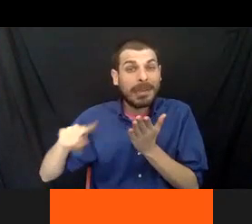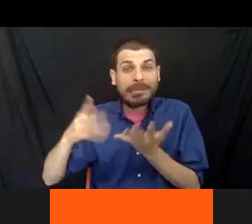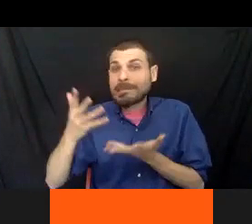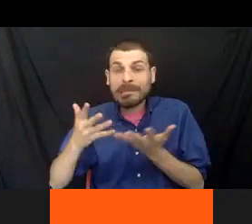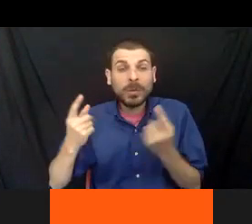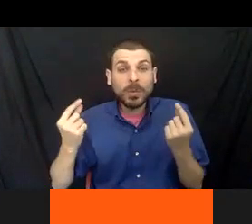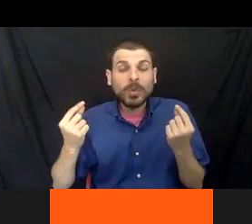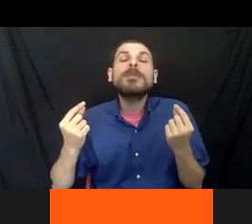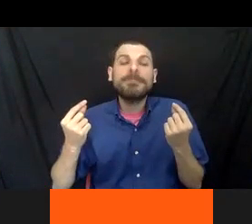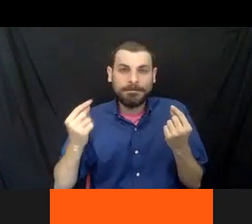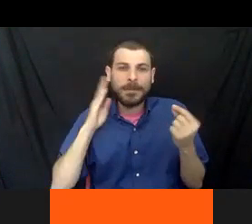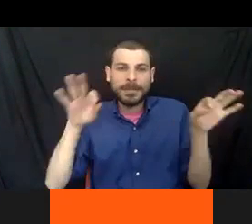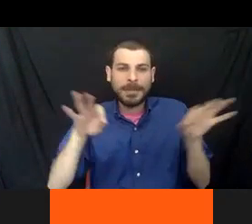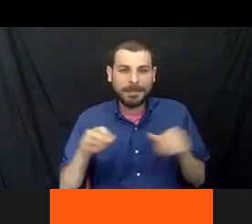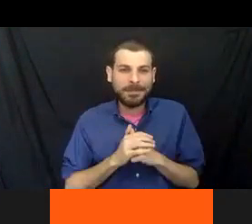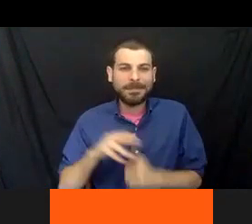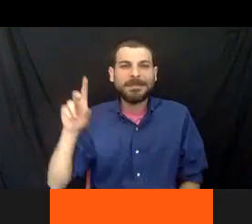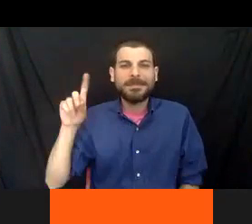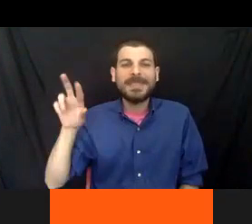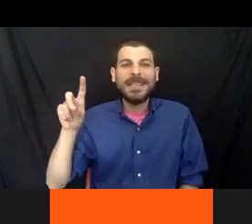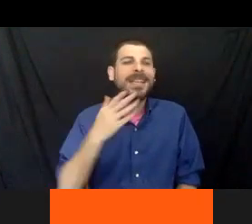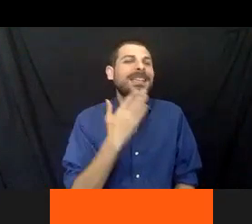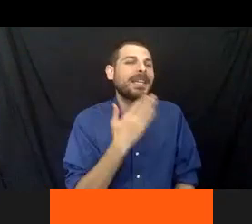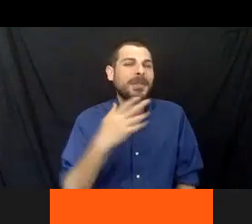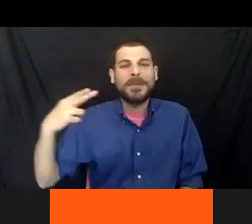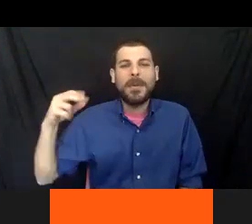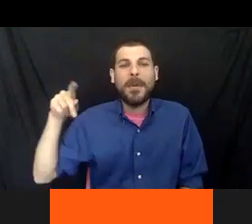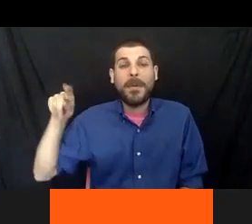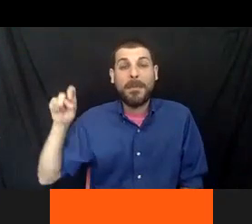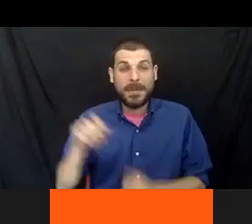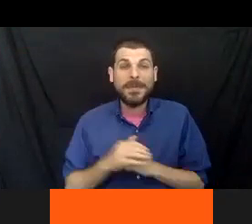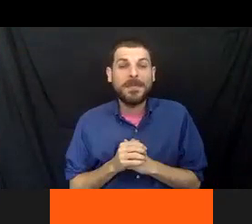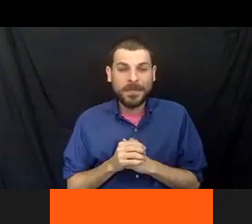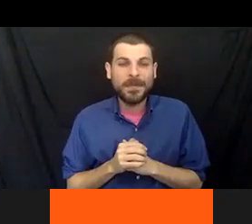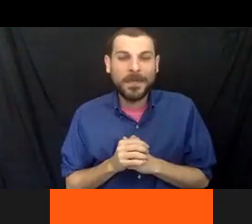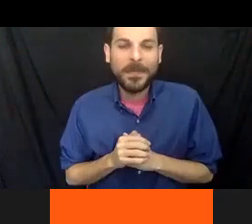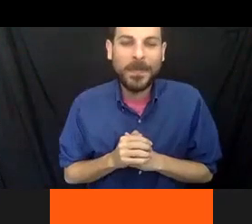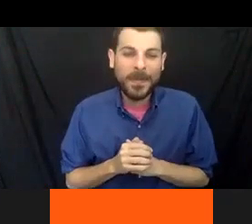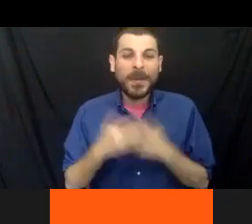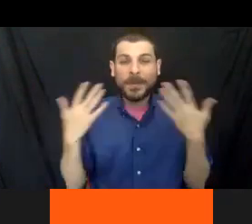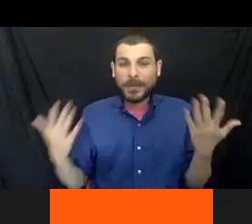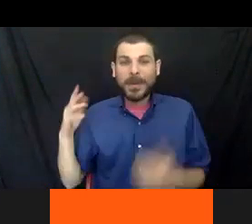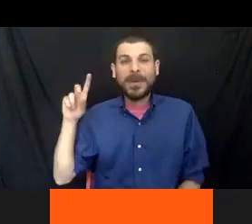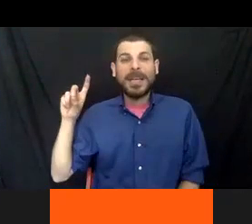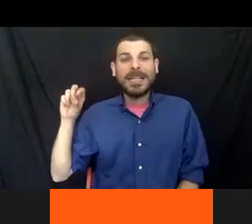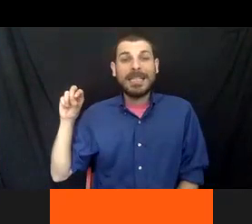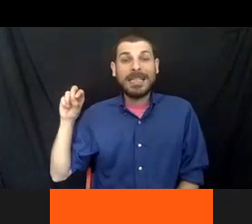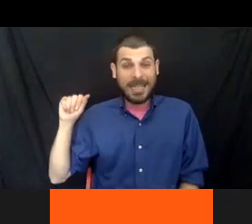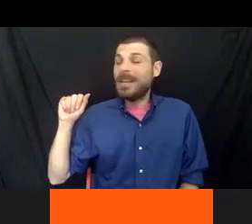Thanks, Hope. Okay, so just kicking off, my name is David Cohn. I